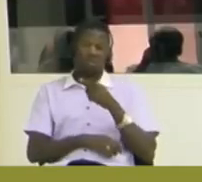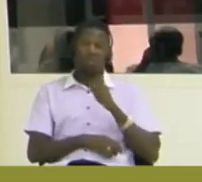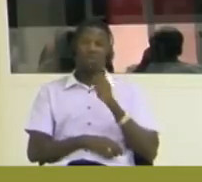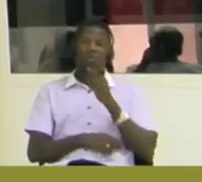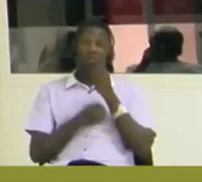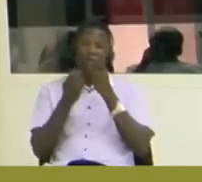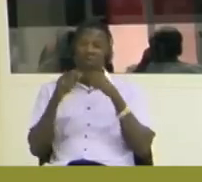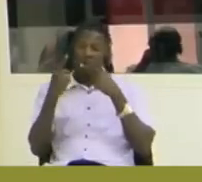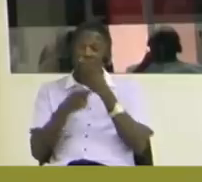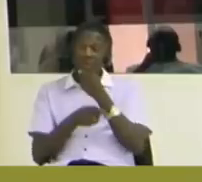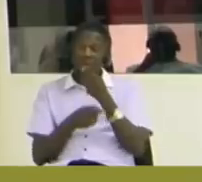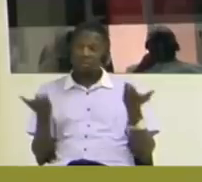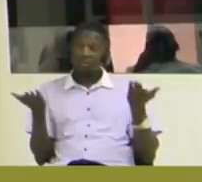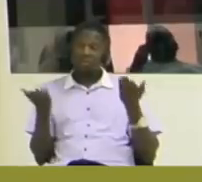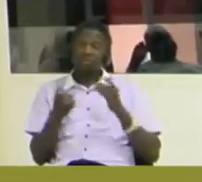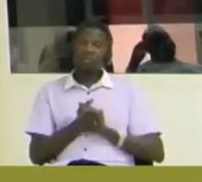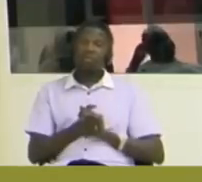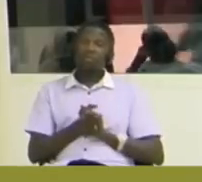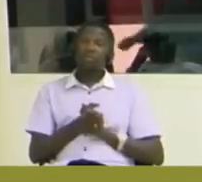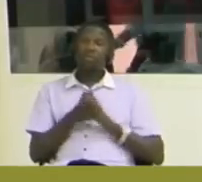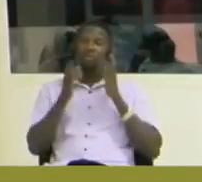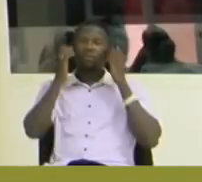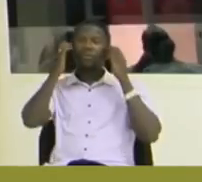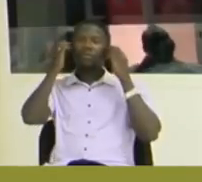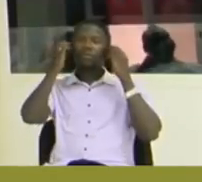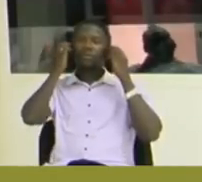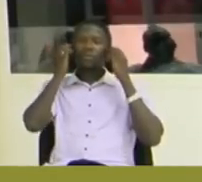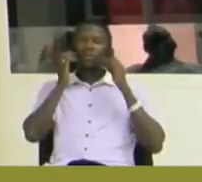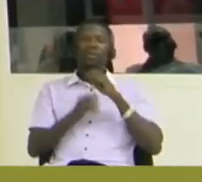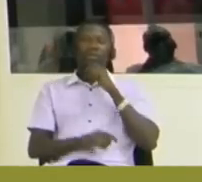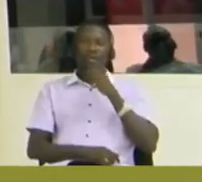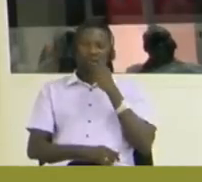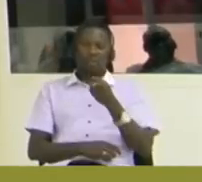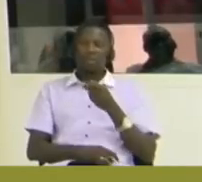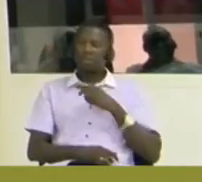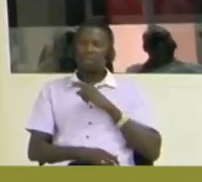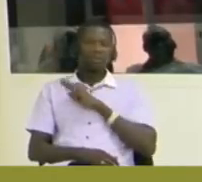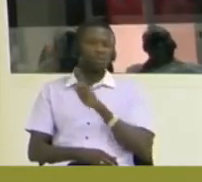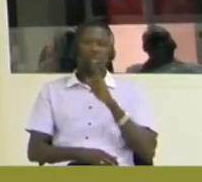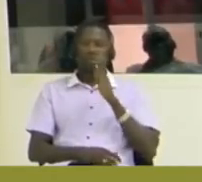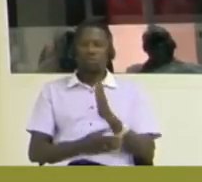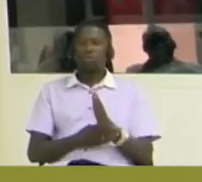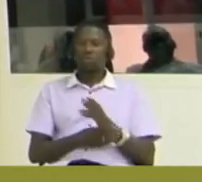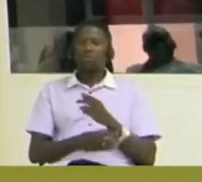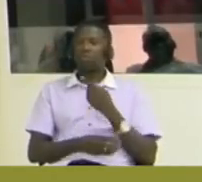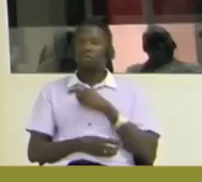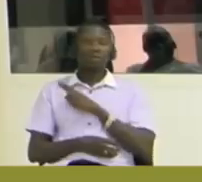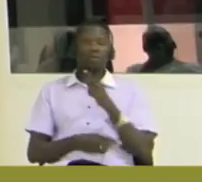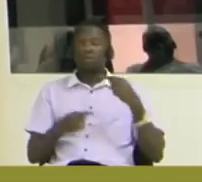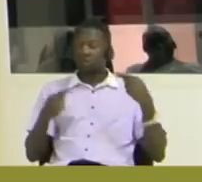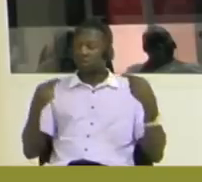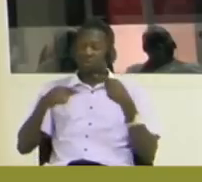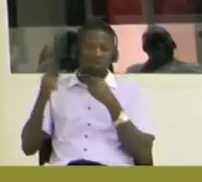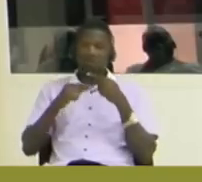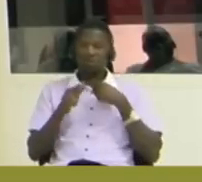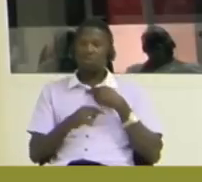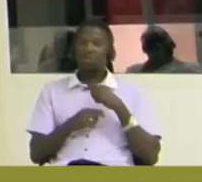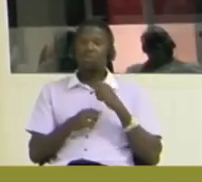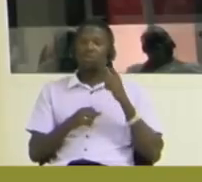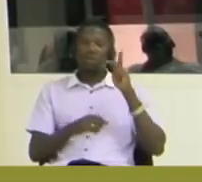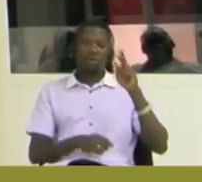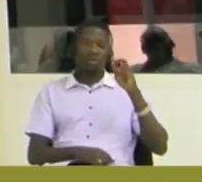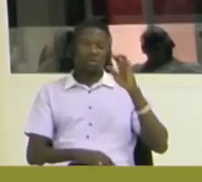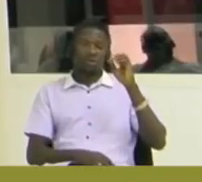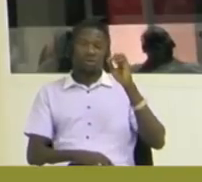that? So I say that is not true. I did not argue with Koro, and I did not threaten to kill